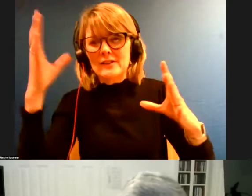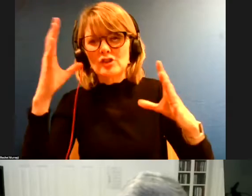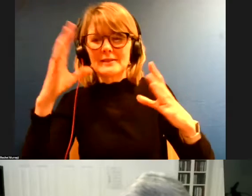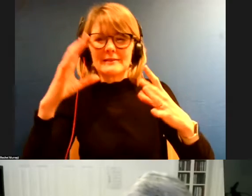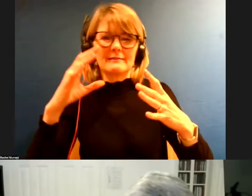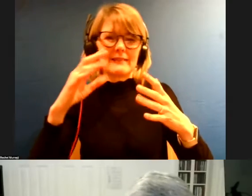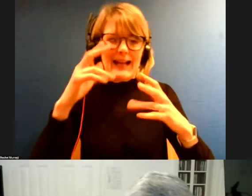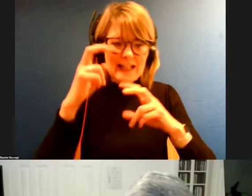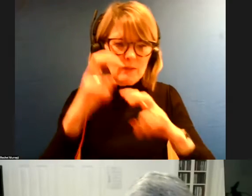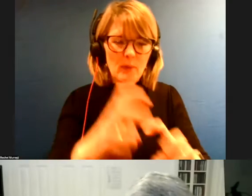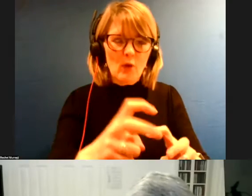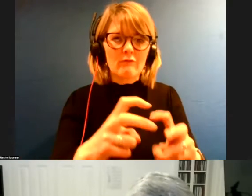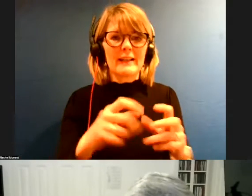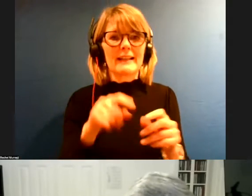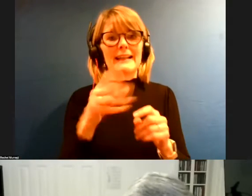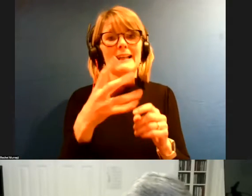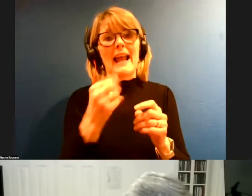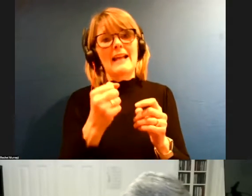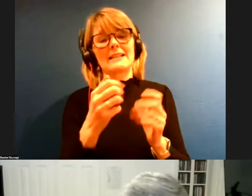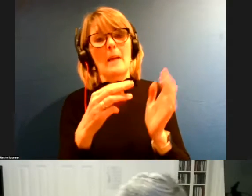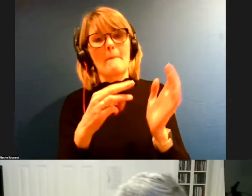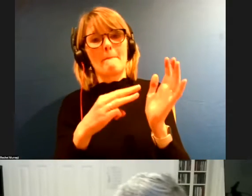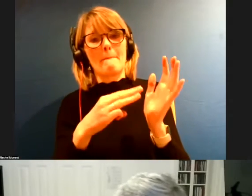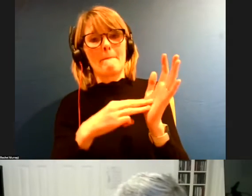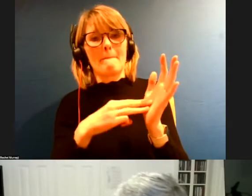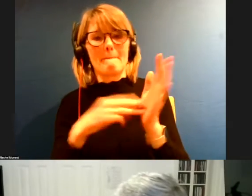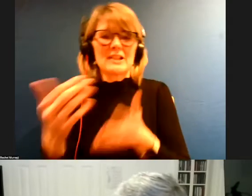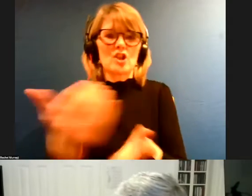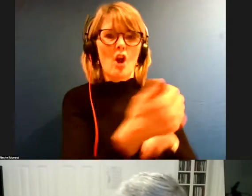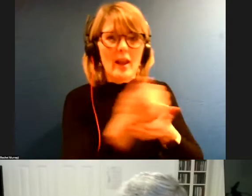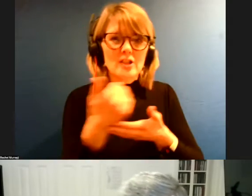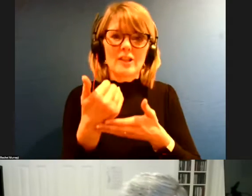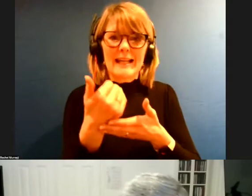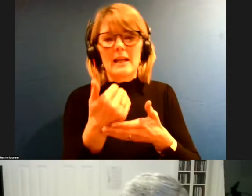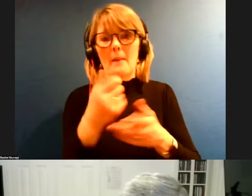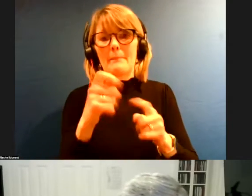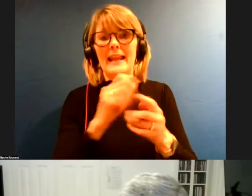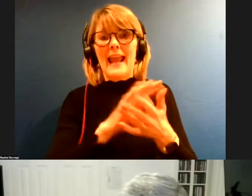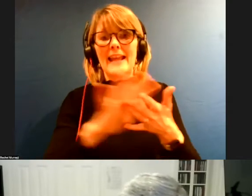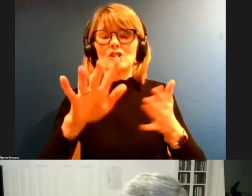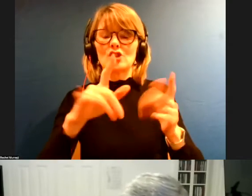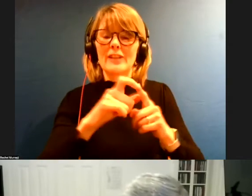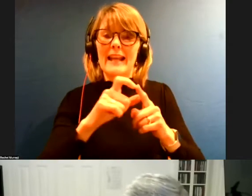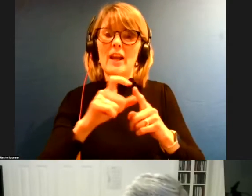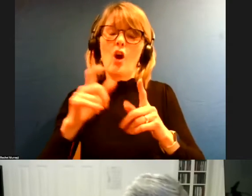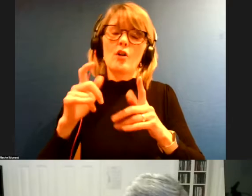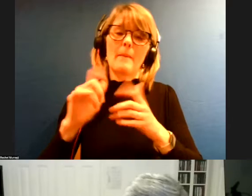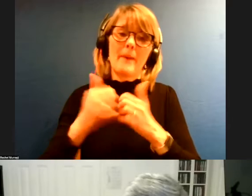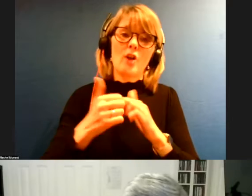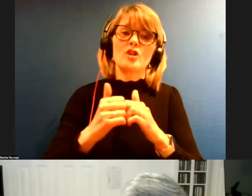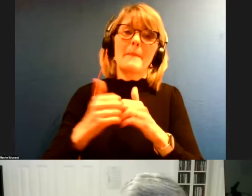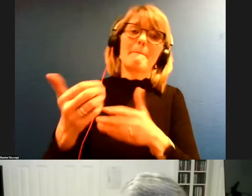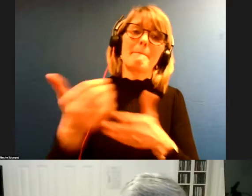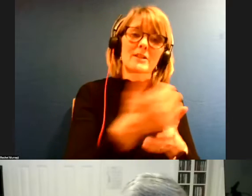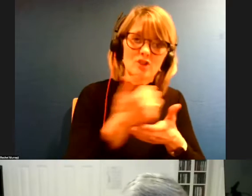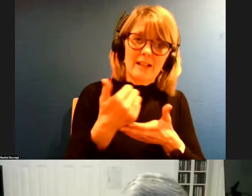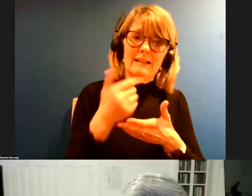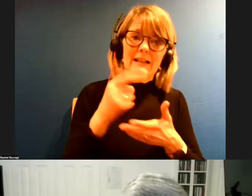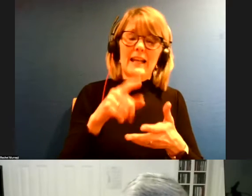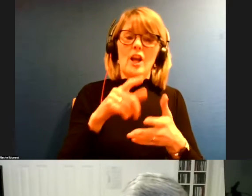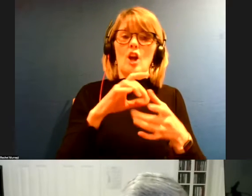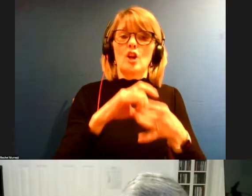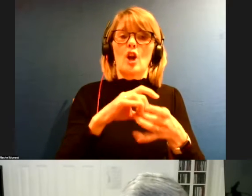has a missiology PhD on partnership in mission. He co-authored and edited The Anglican